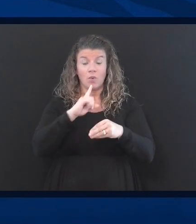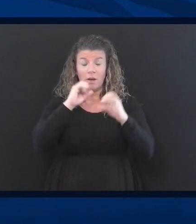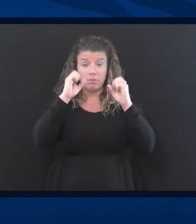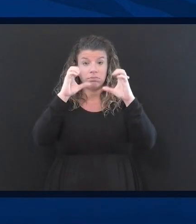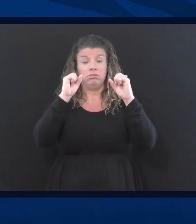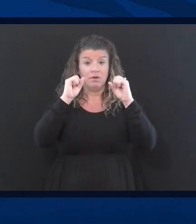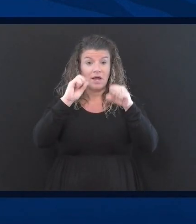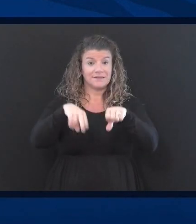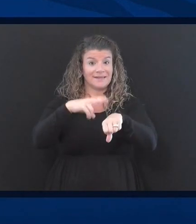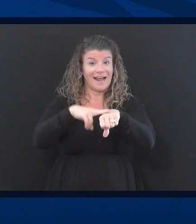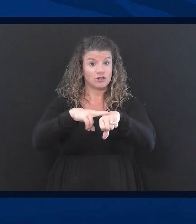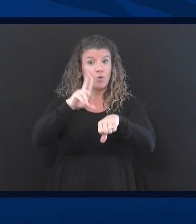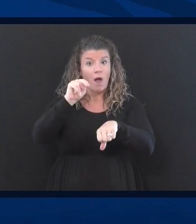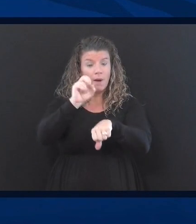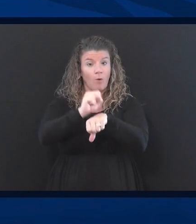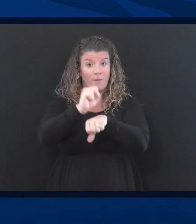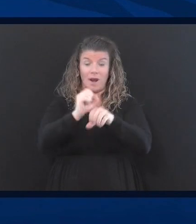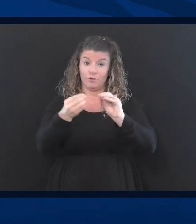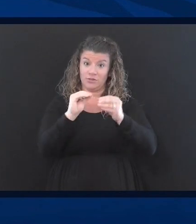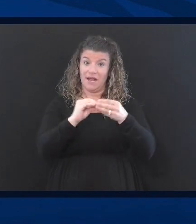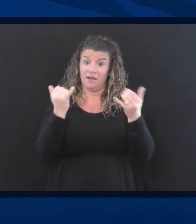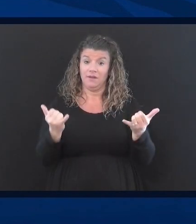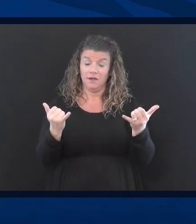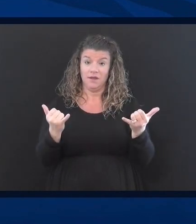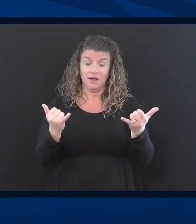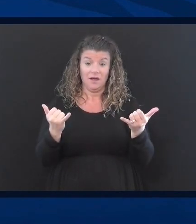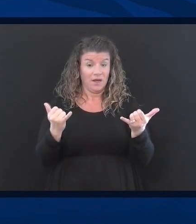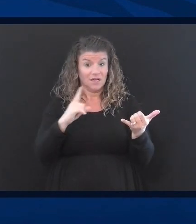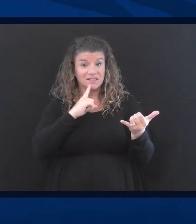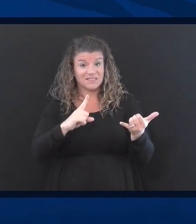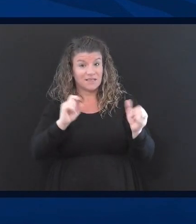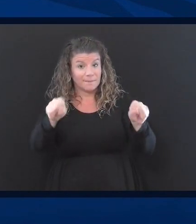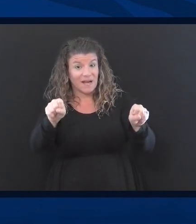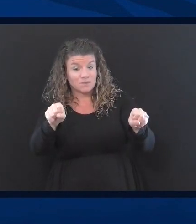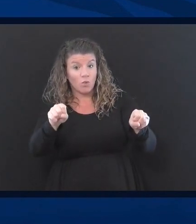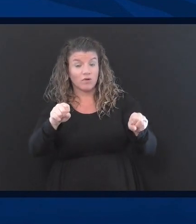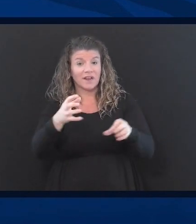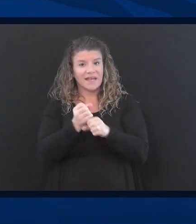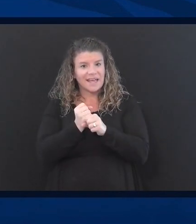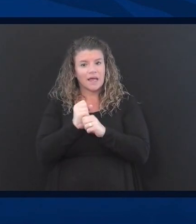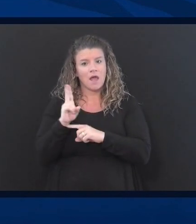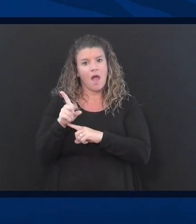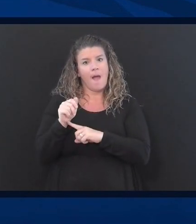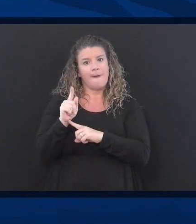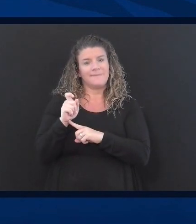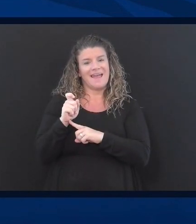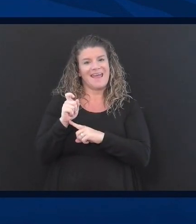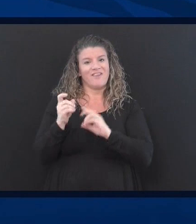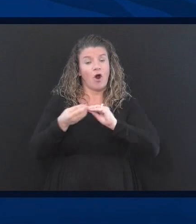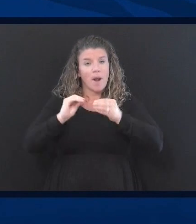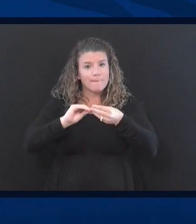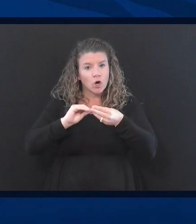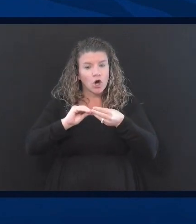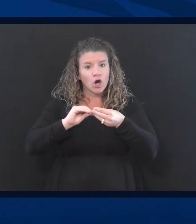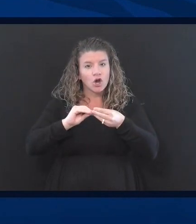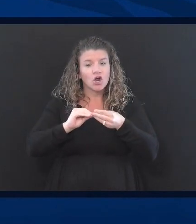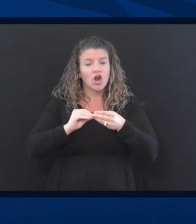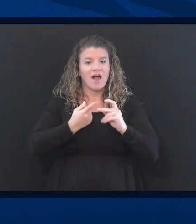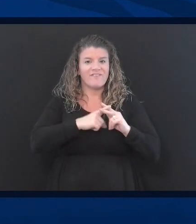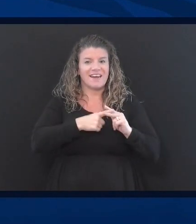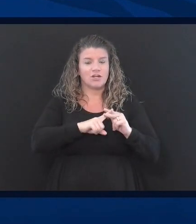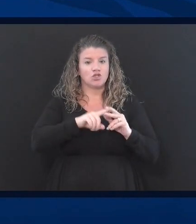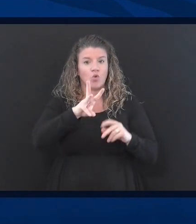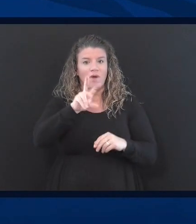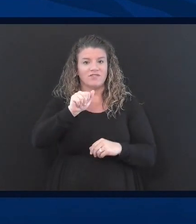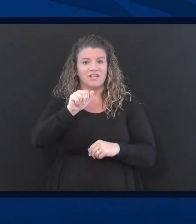national unemployment numbers today. Is it possible to get an update on the sheer number of initial West Virginia